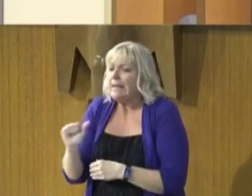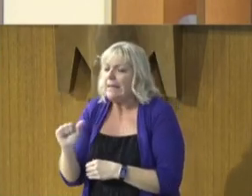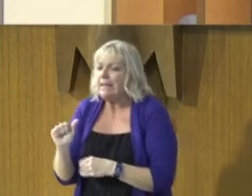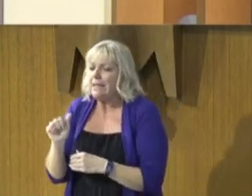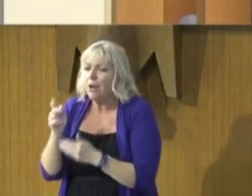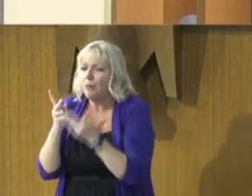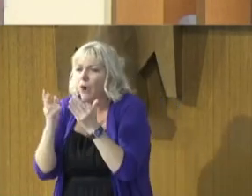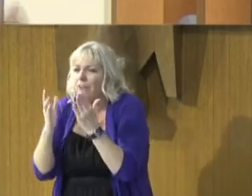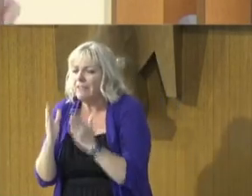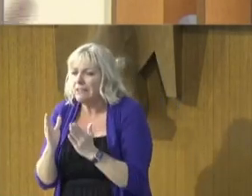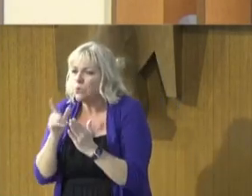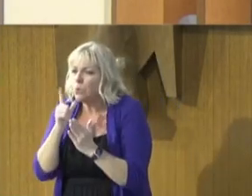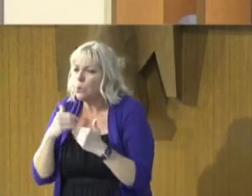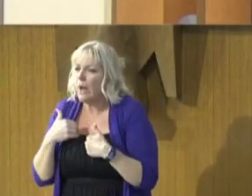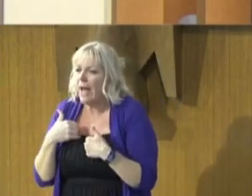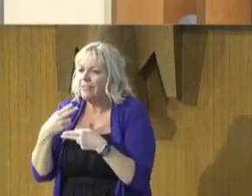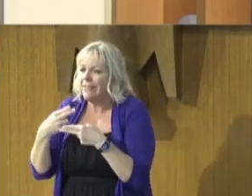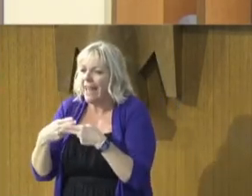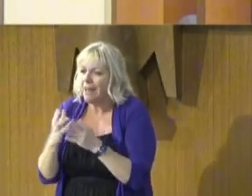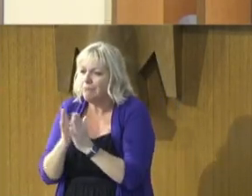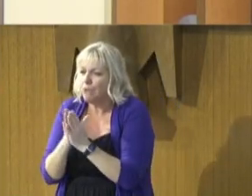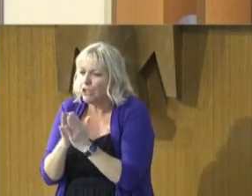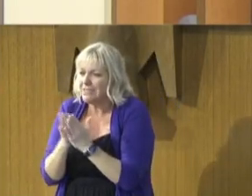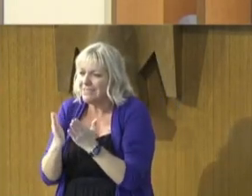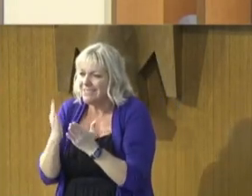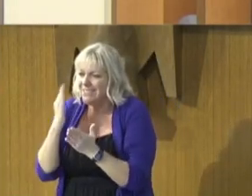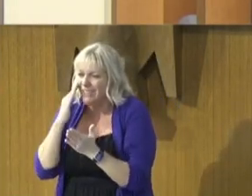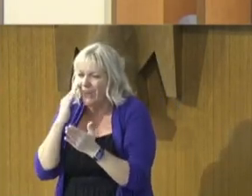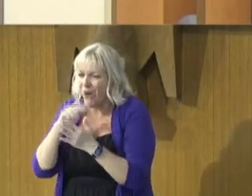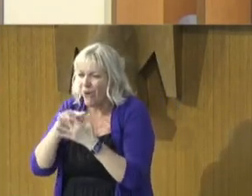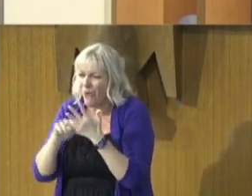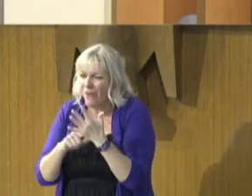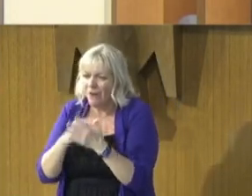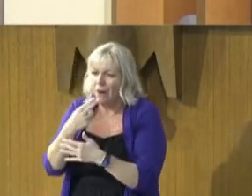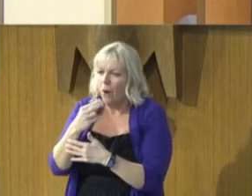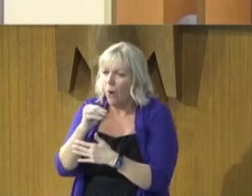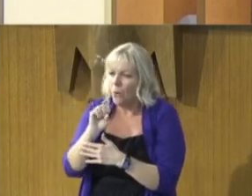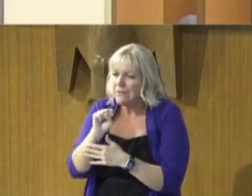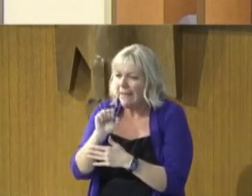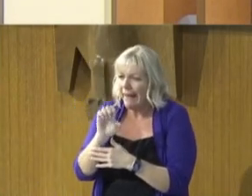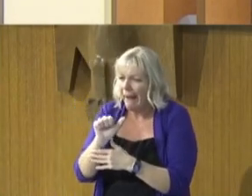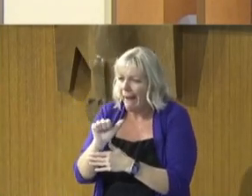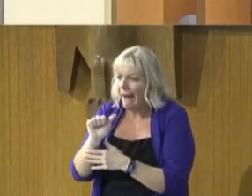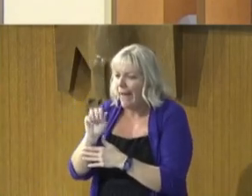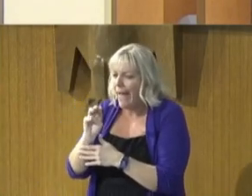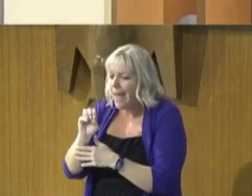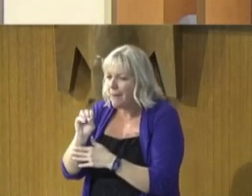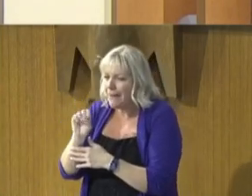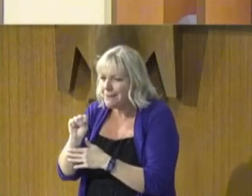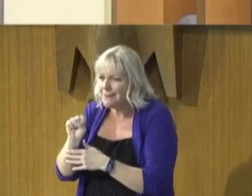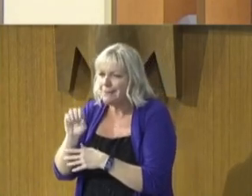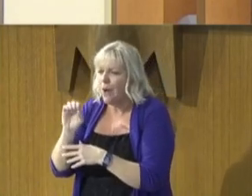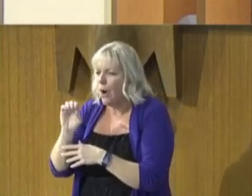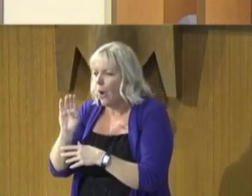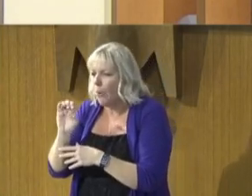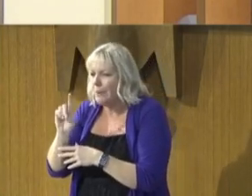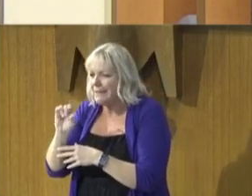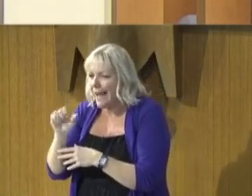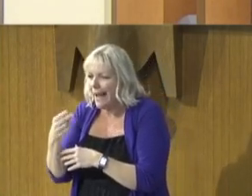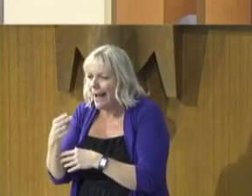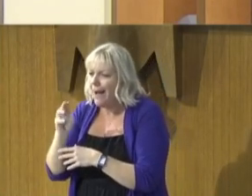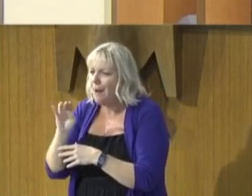in the Bible who have books named after them. These are people like Hosea, Amos, Obadiah, Micah,